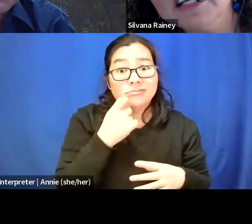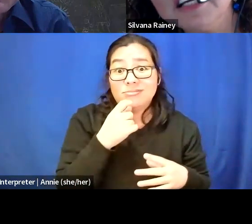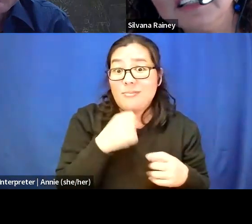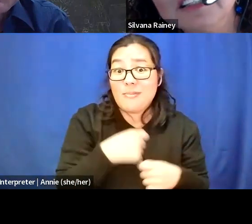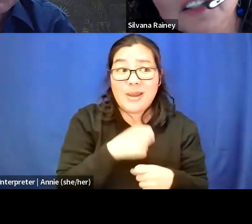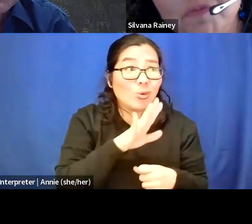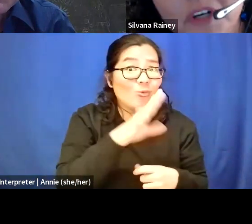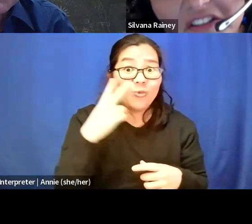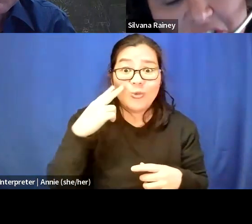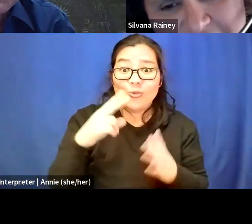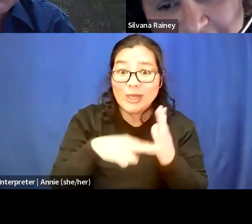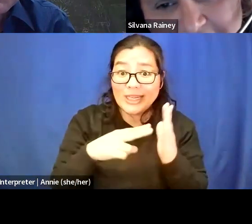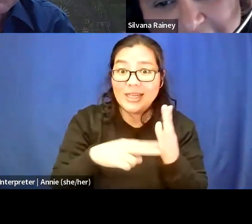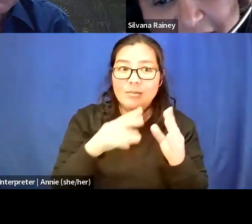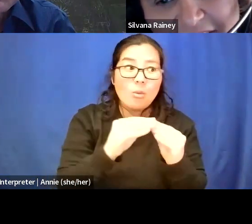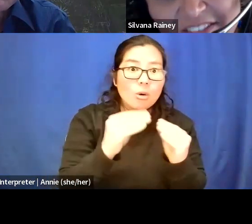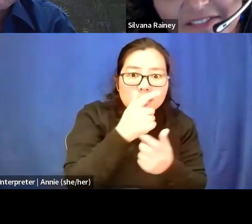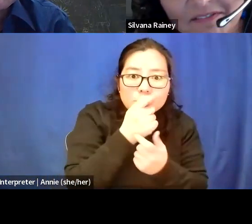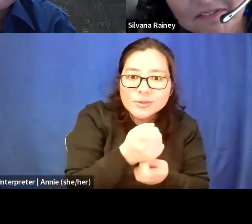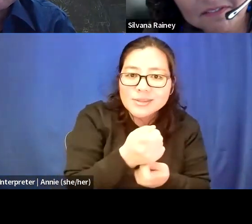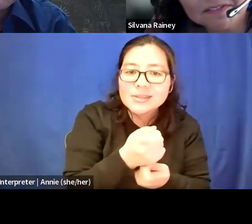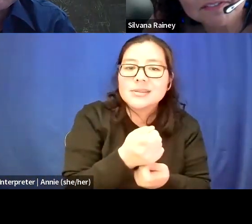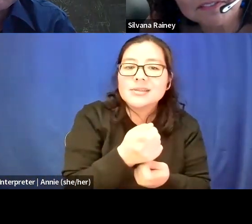reading, more interesting.